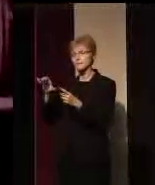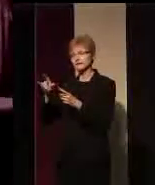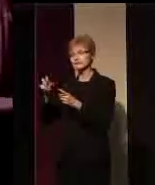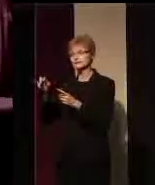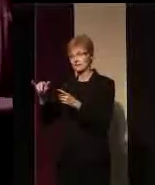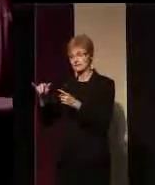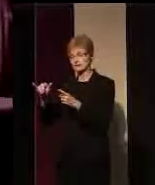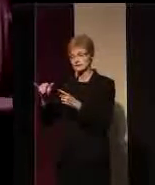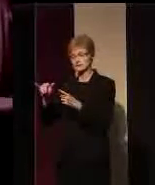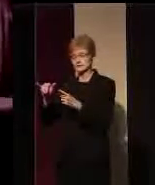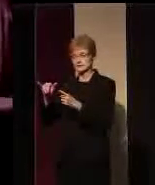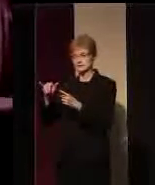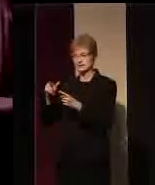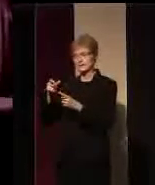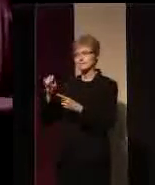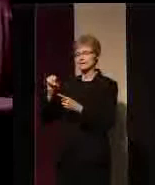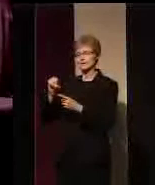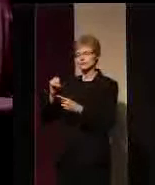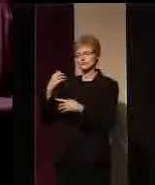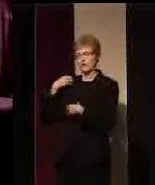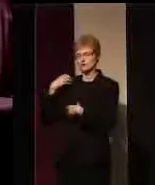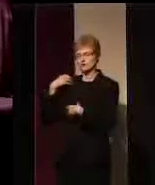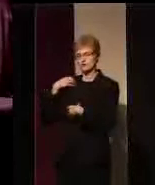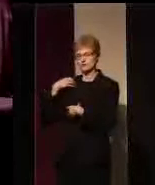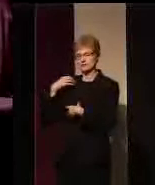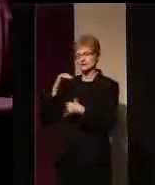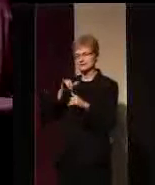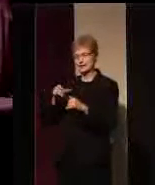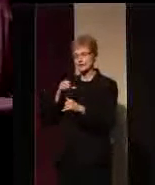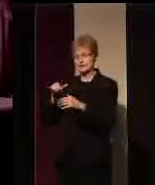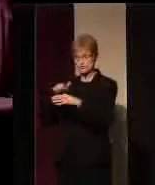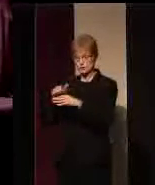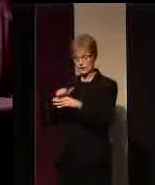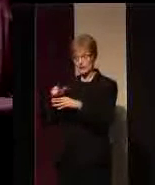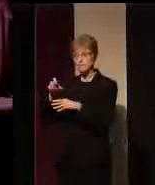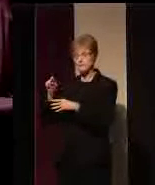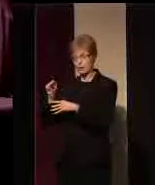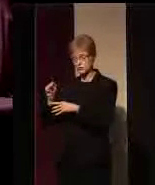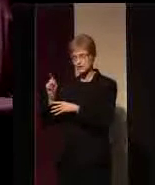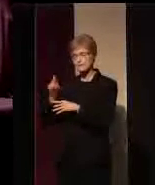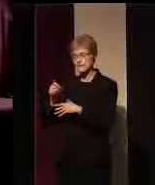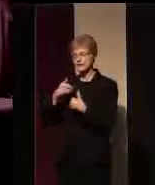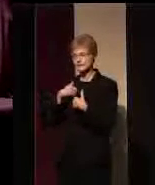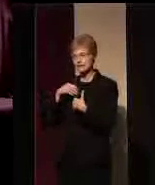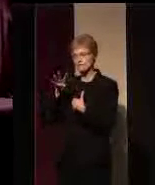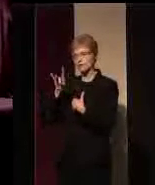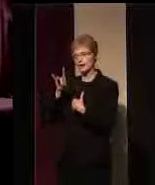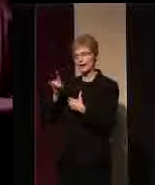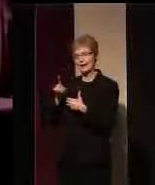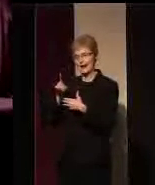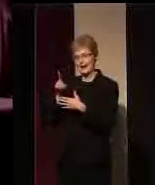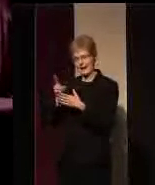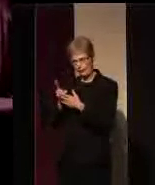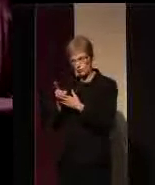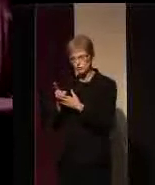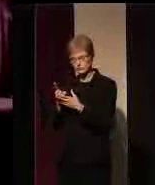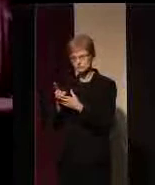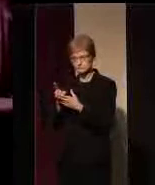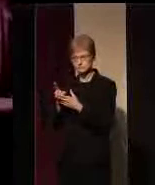Standards and Training, known as POST, officers need to complete 48 hours of continuing education every